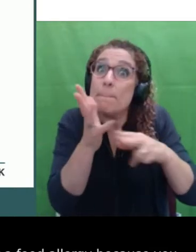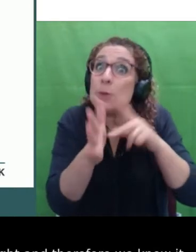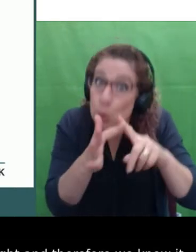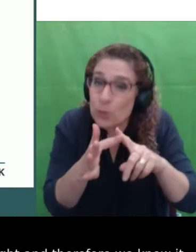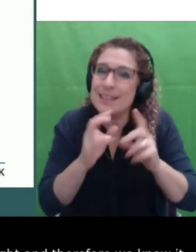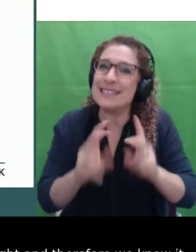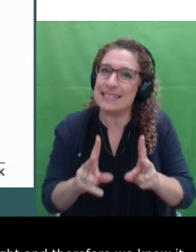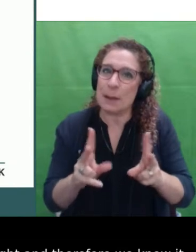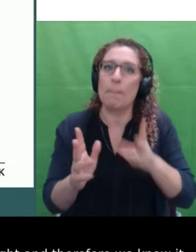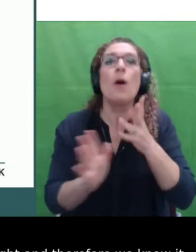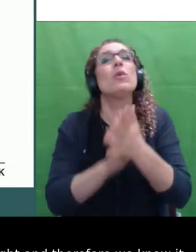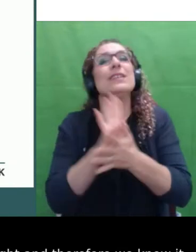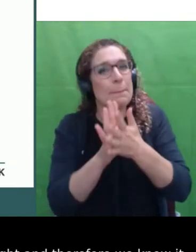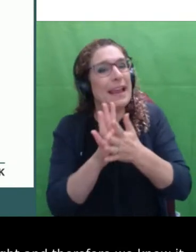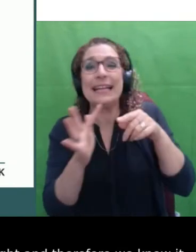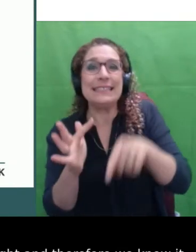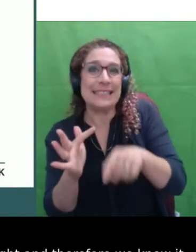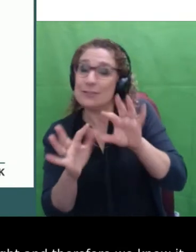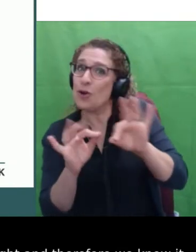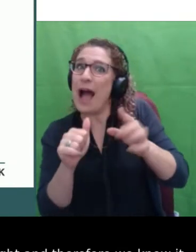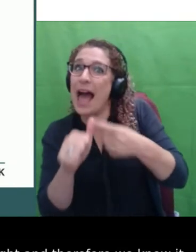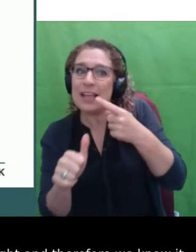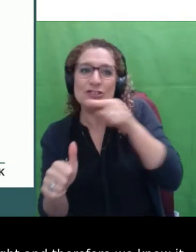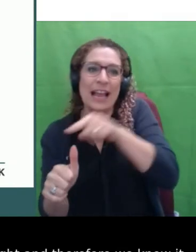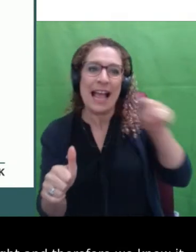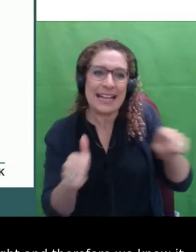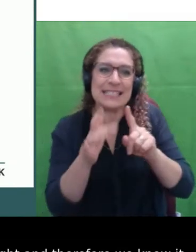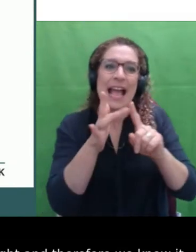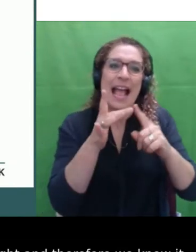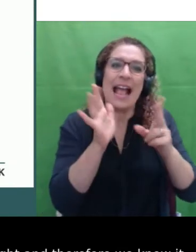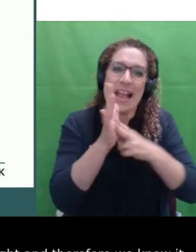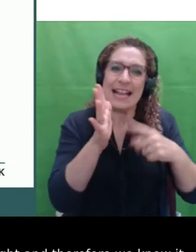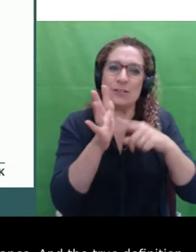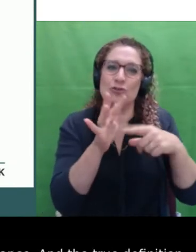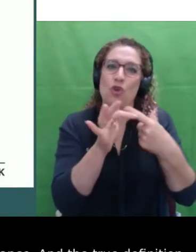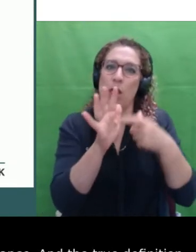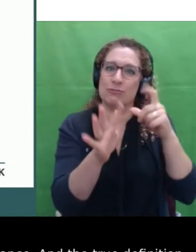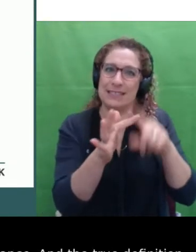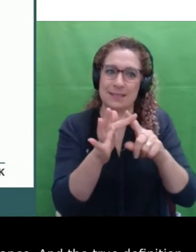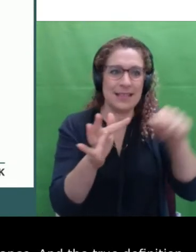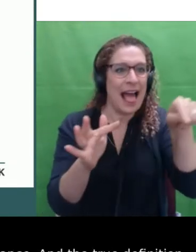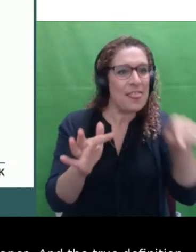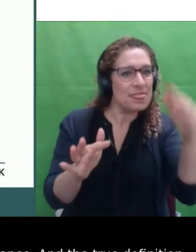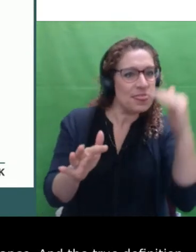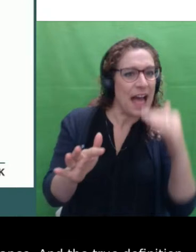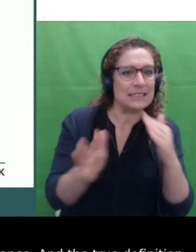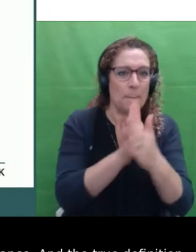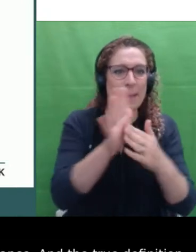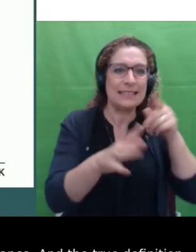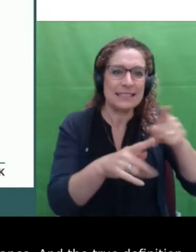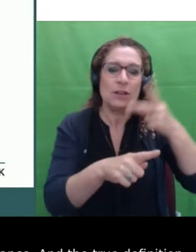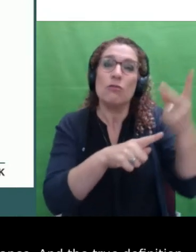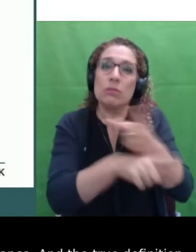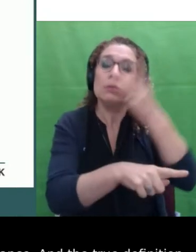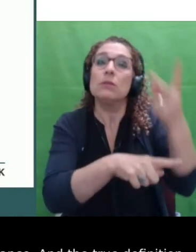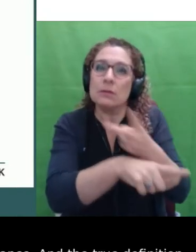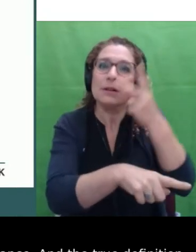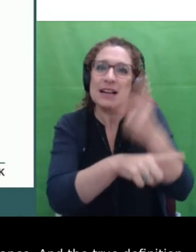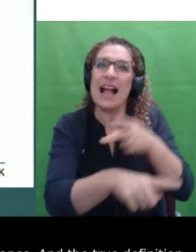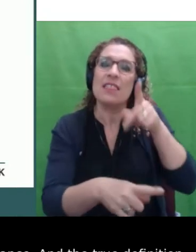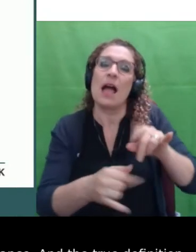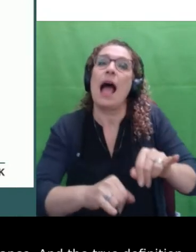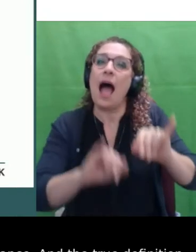intolerance and the true definition of intolerance is a reproducible adverse reaction and that doesn't have an established